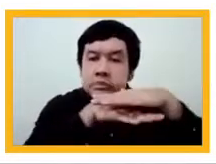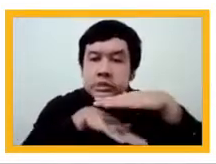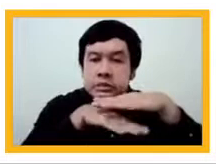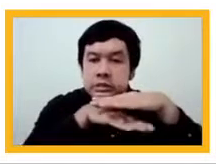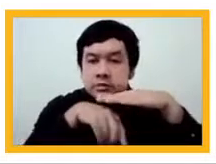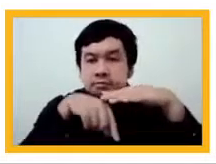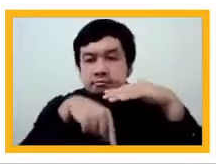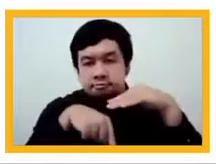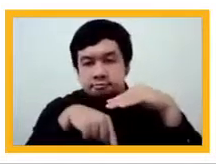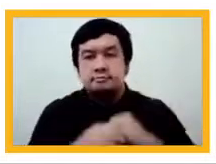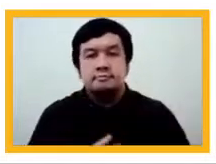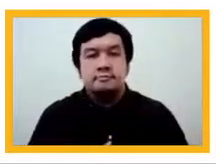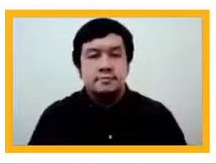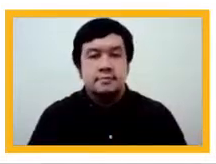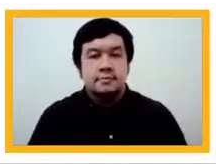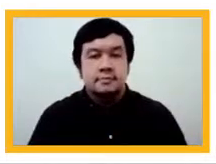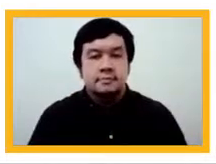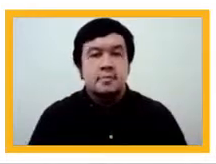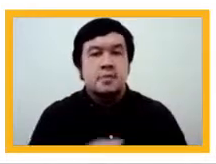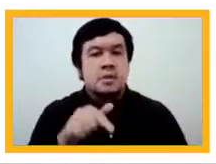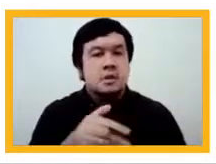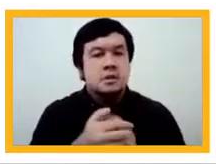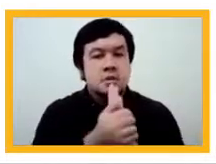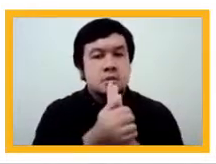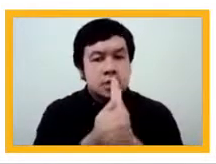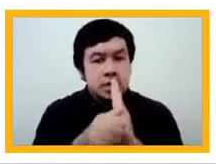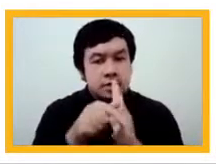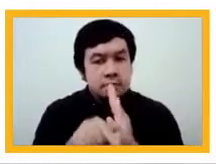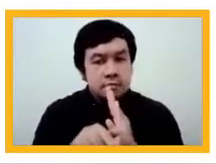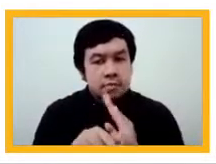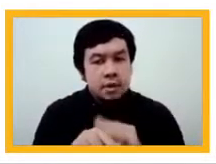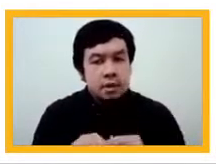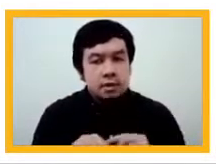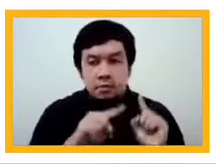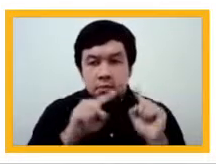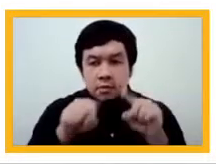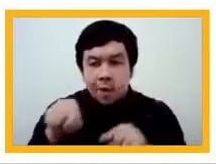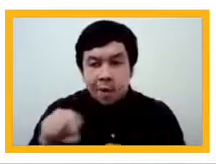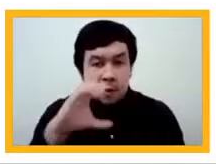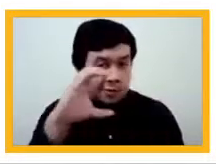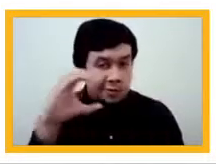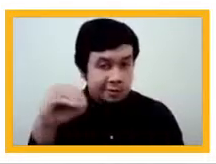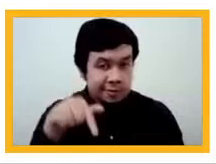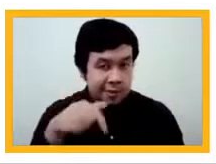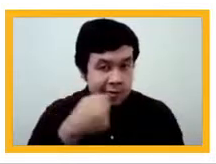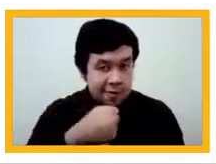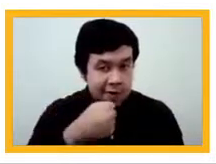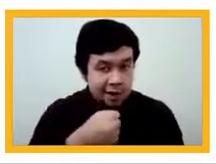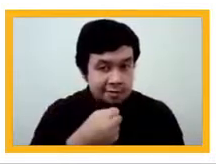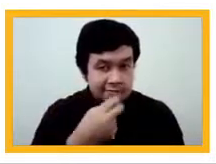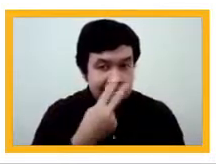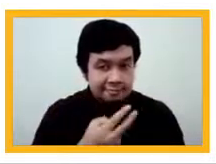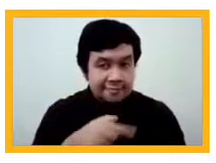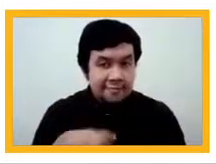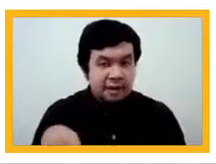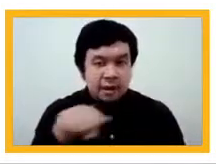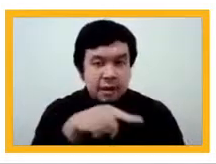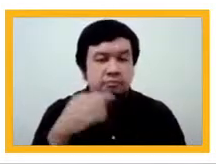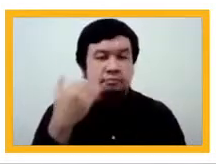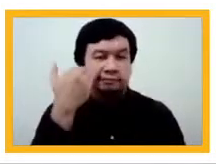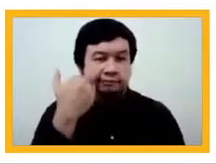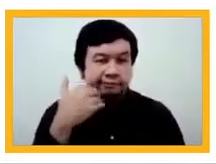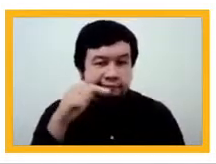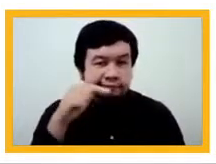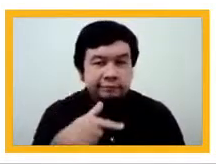technical skills. And employers perceive that the greatest skill gaps are in social emotional skills.